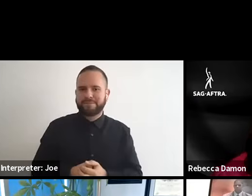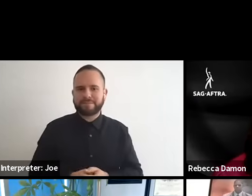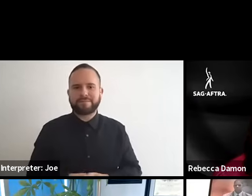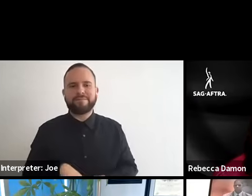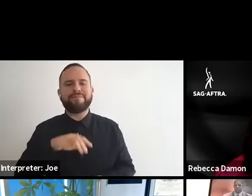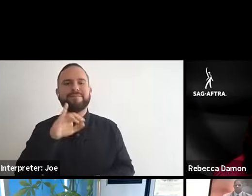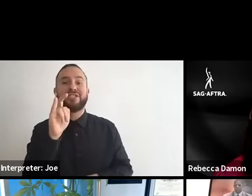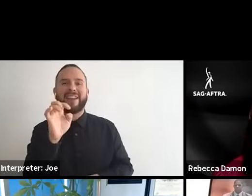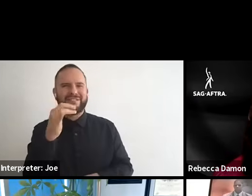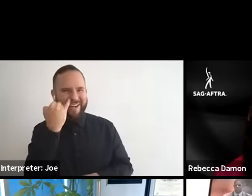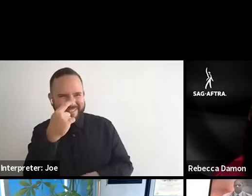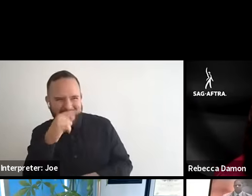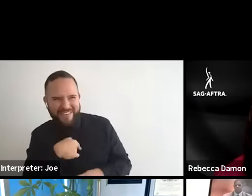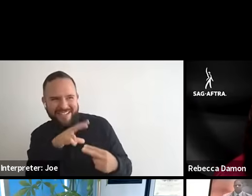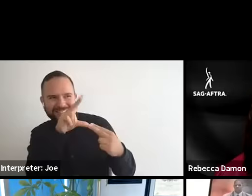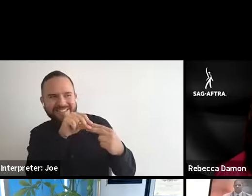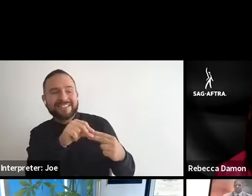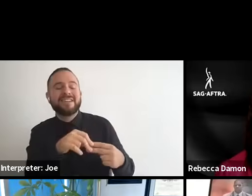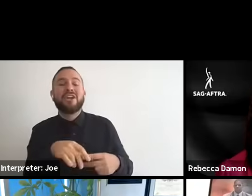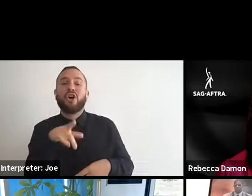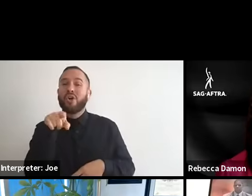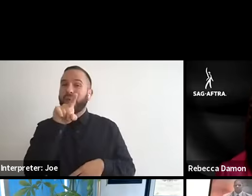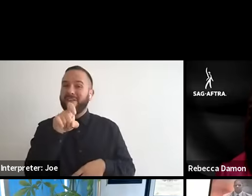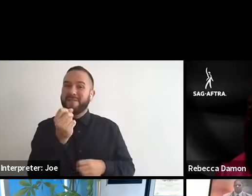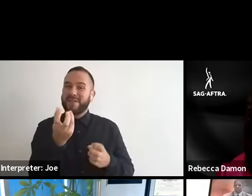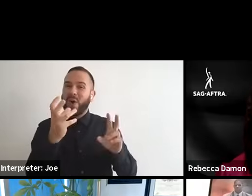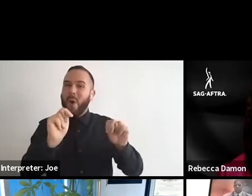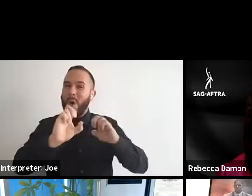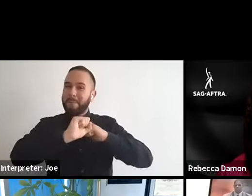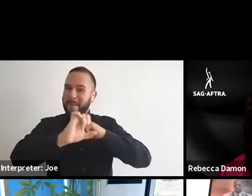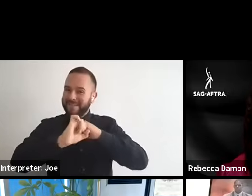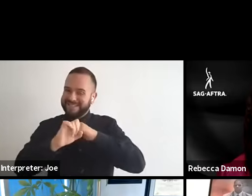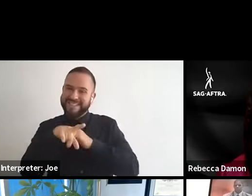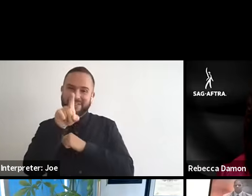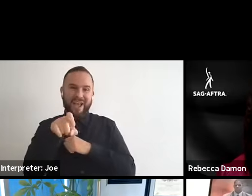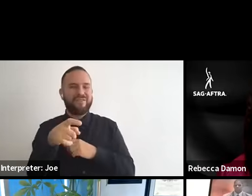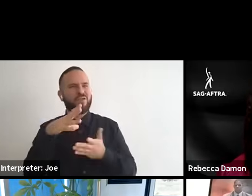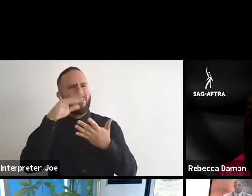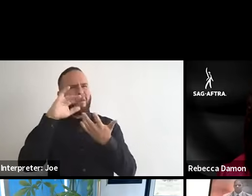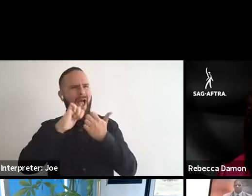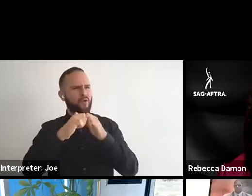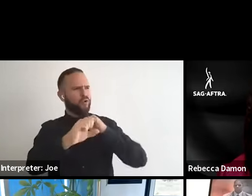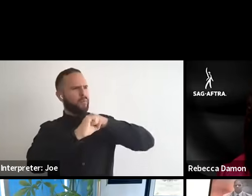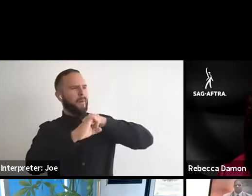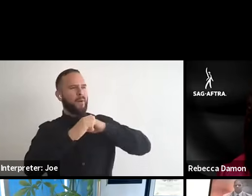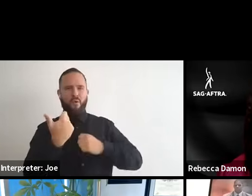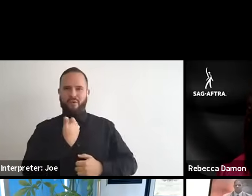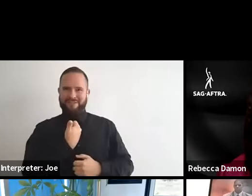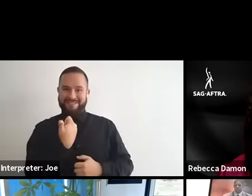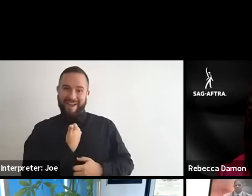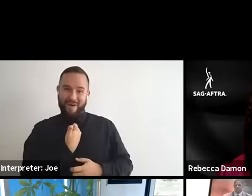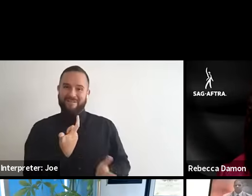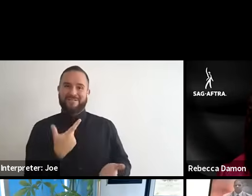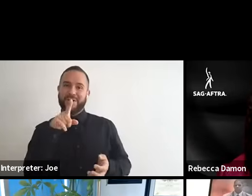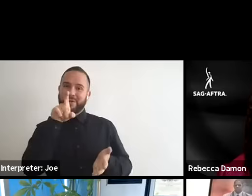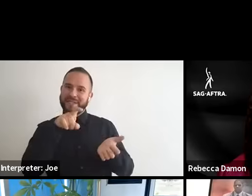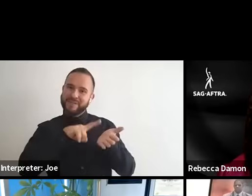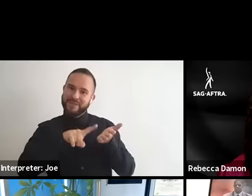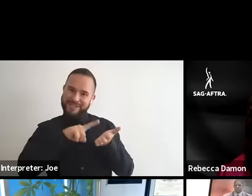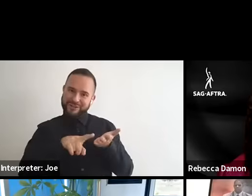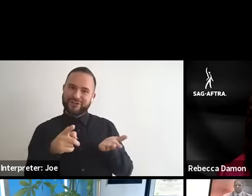piggybacking, be your own publicist. Know how to pitch yourself. Do your research.